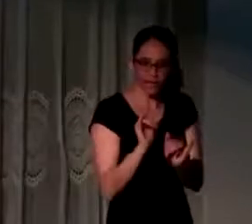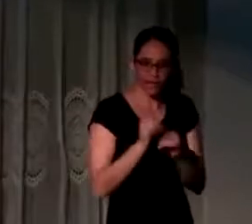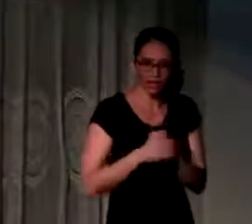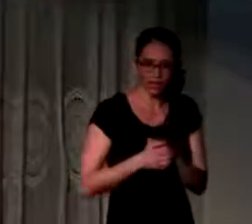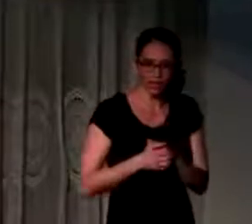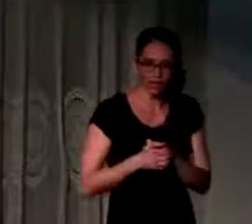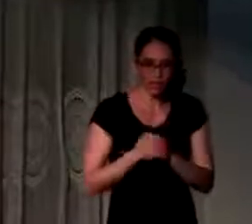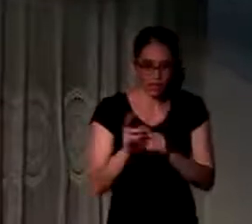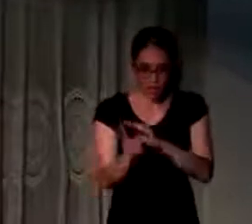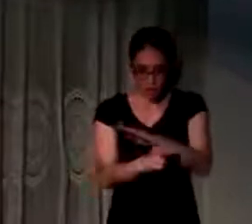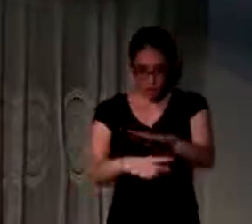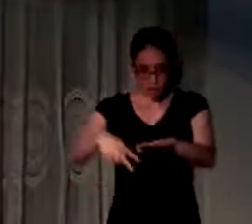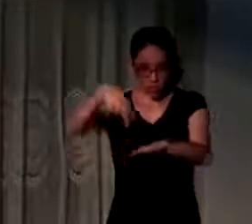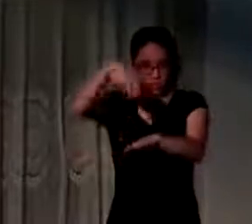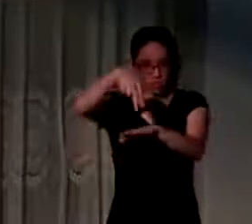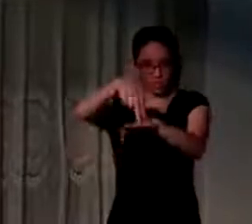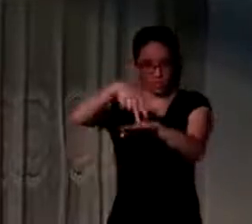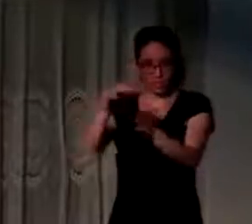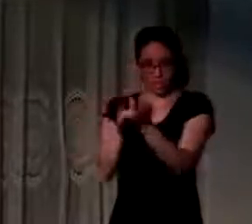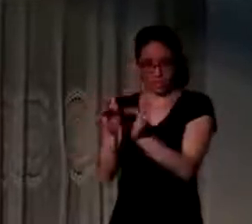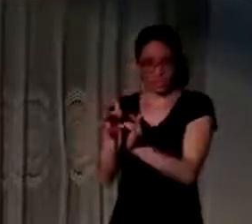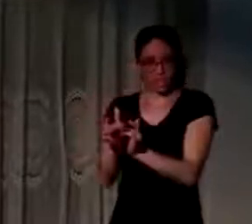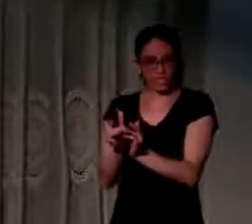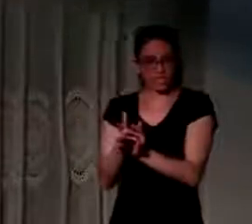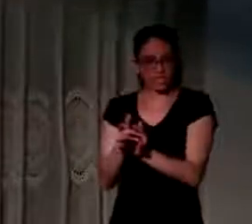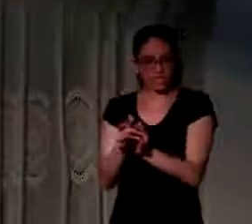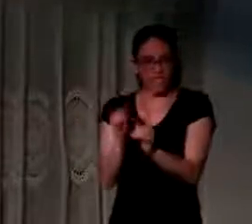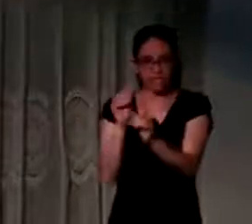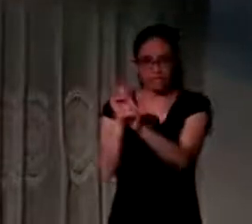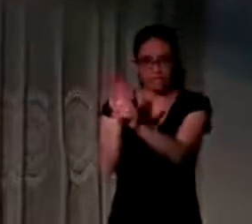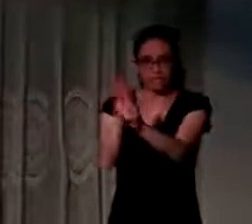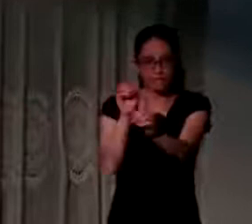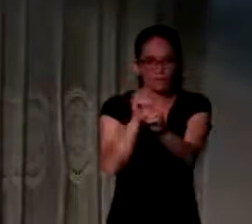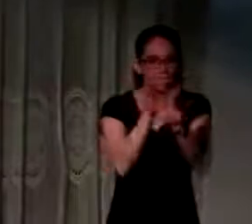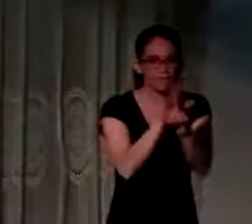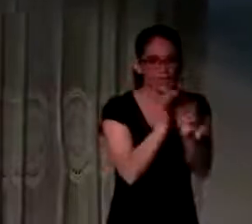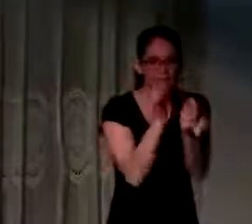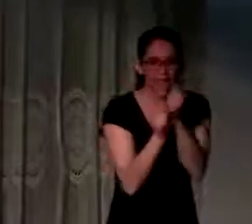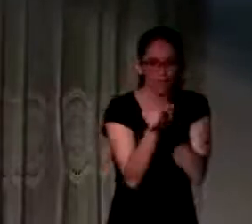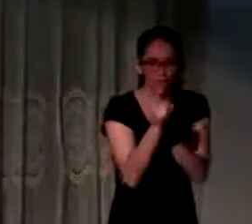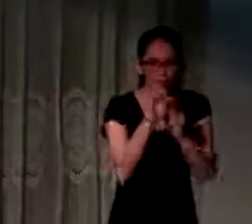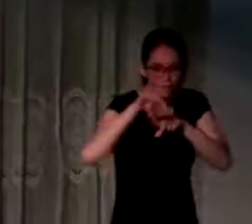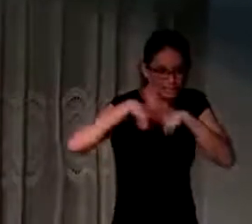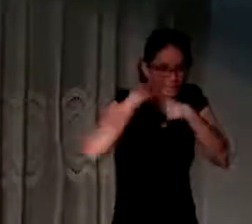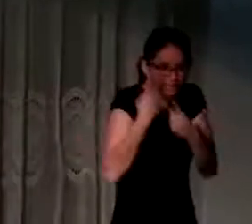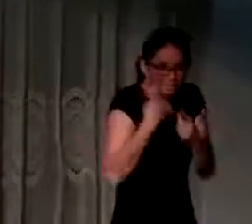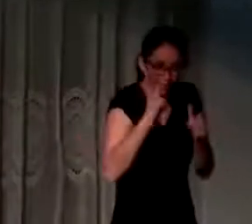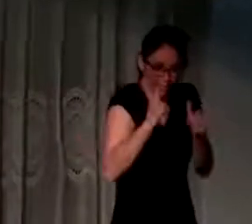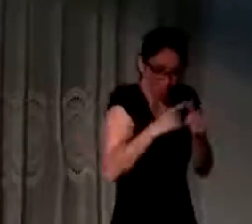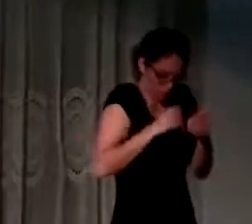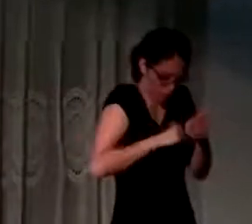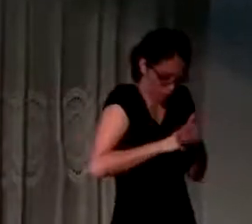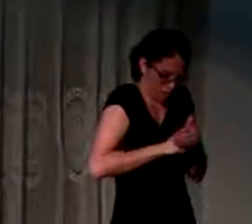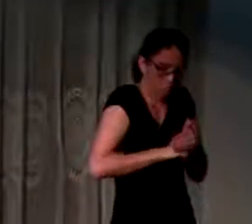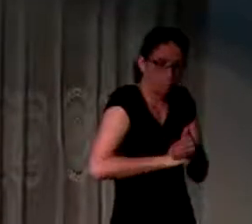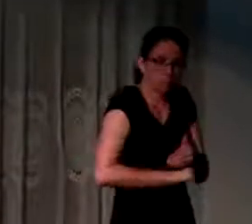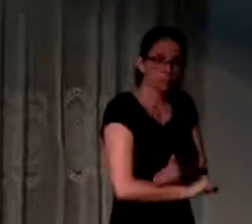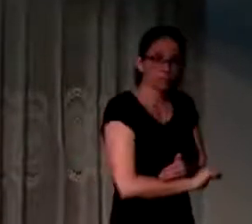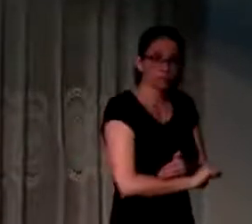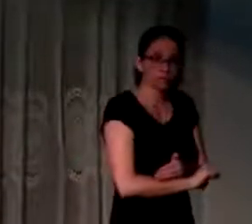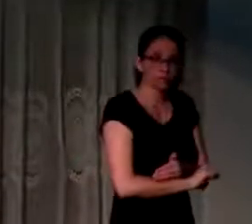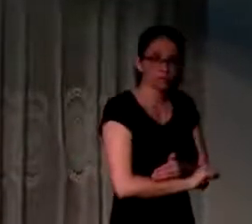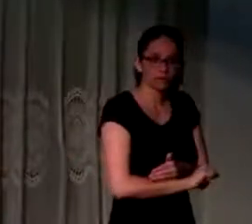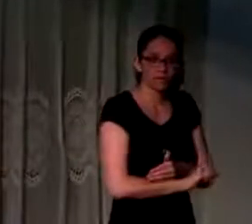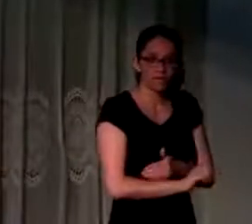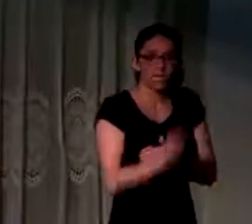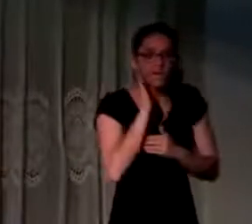The resurrection of Jesus Christ has affected you your entire life and will